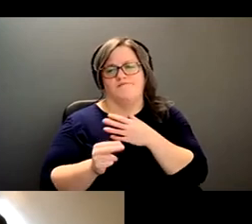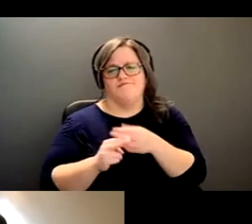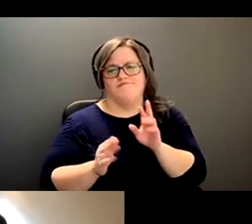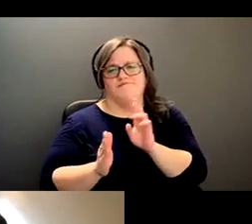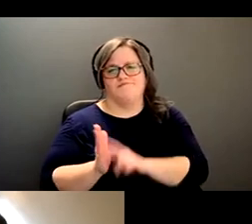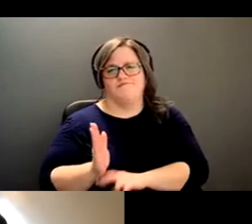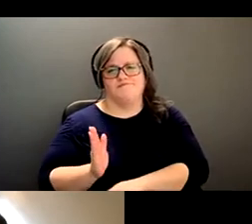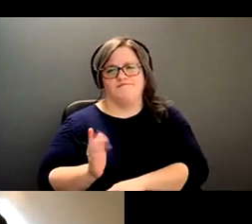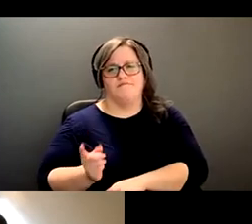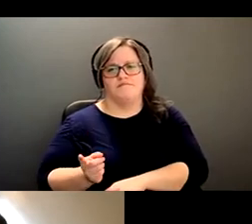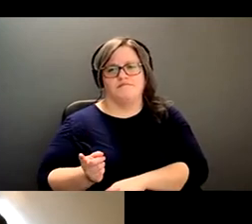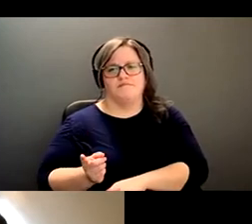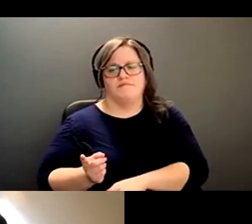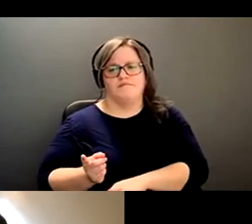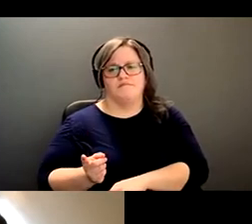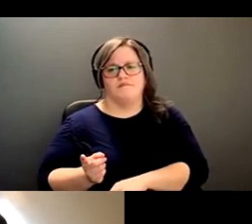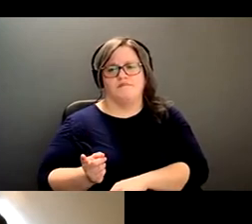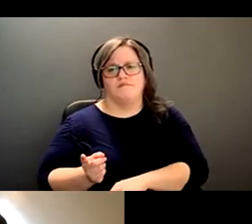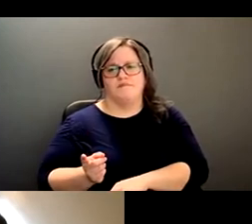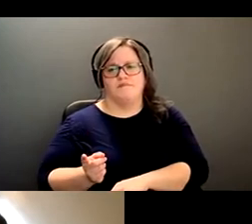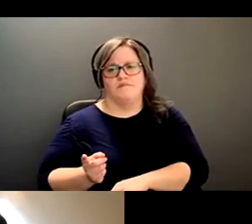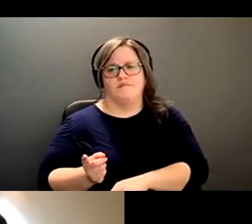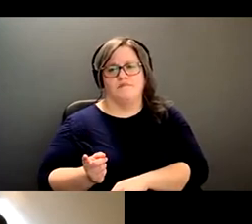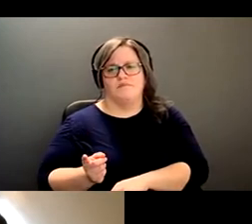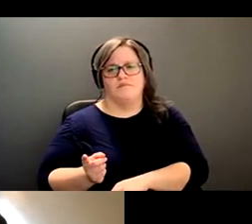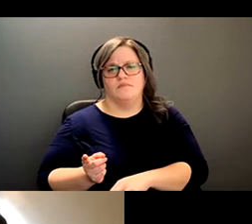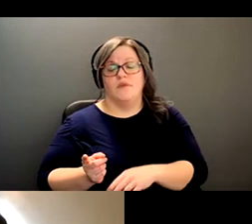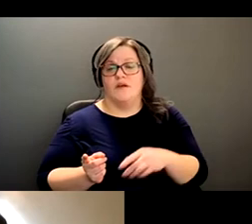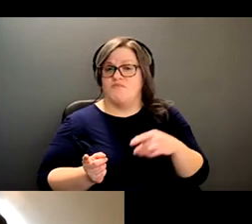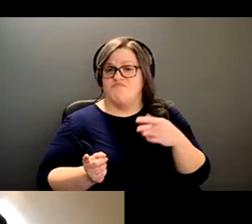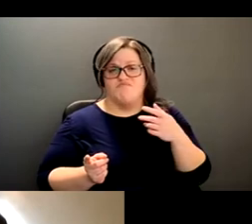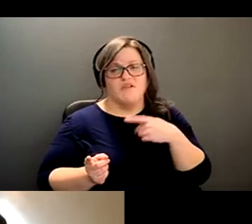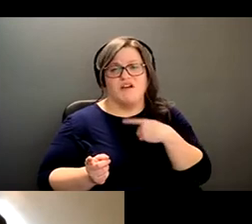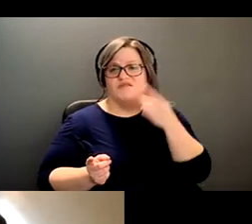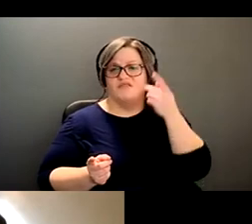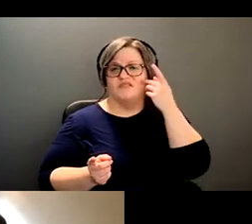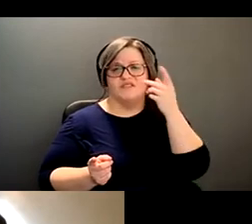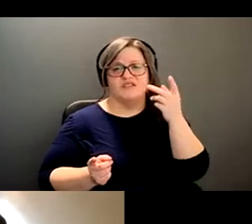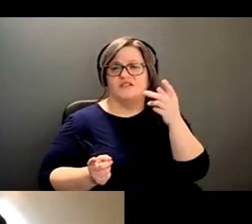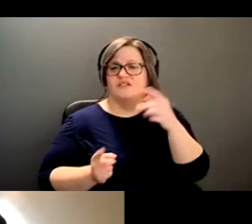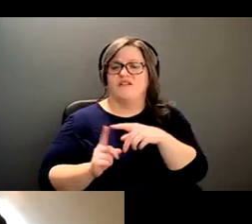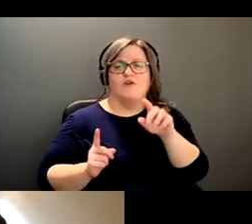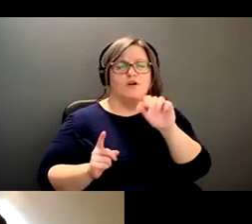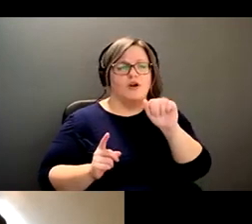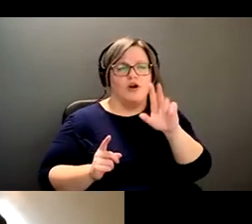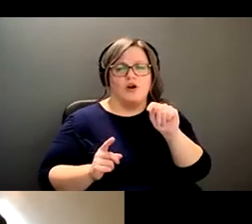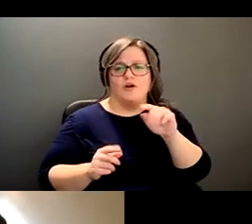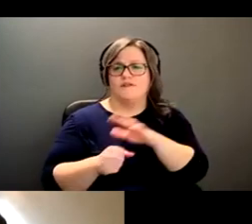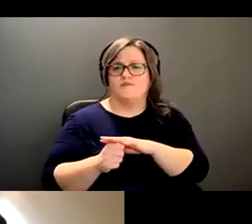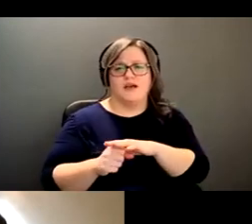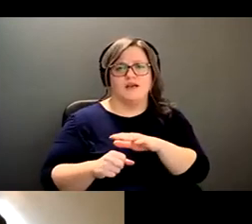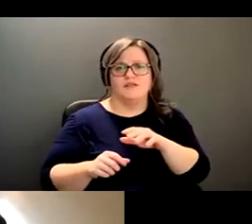I've seen art spaces at so many different scales and at so many different like weird places,